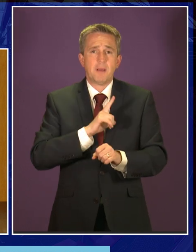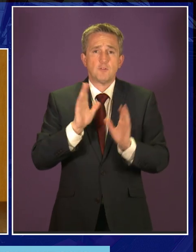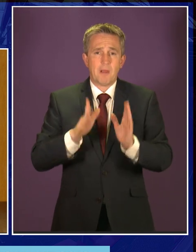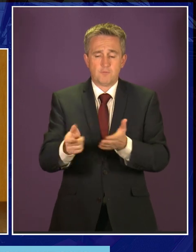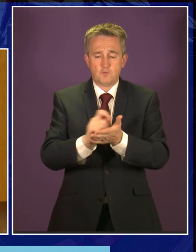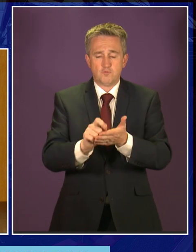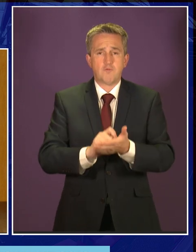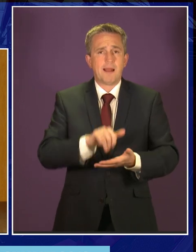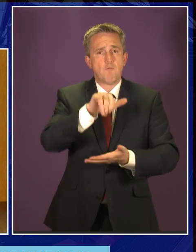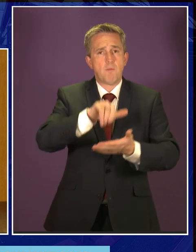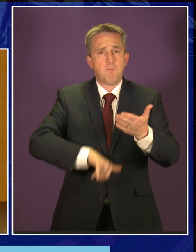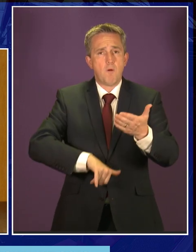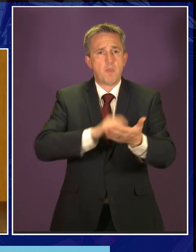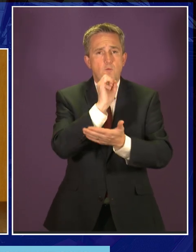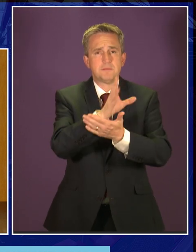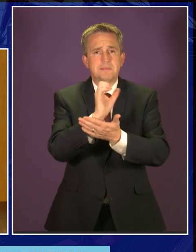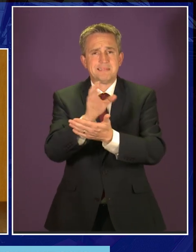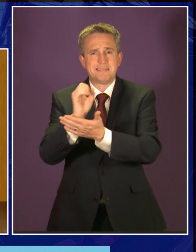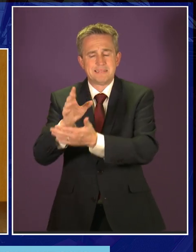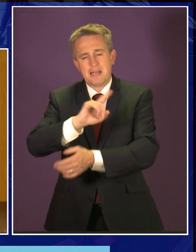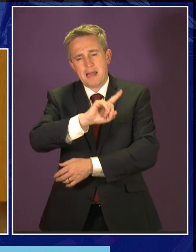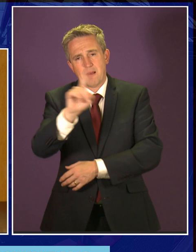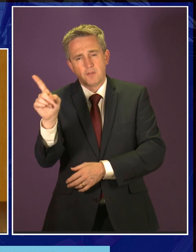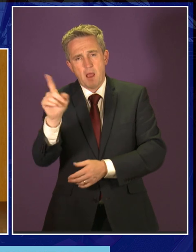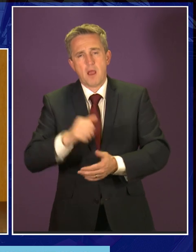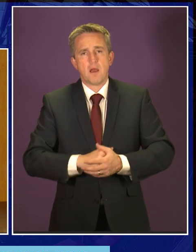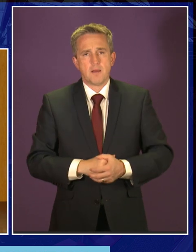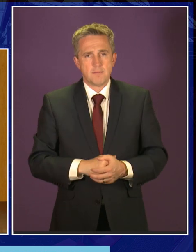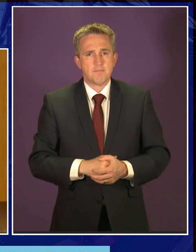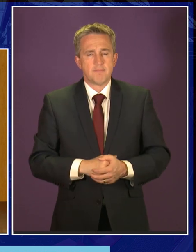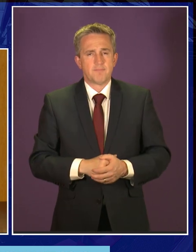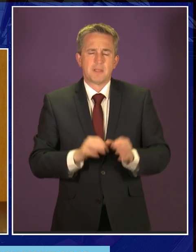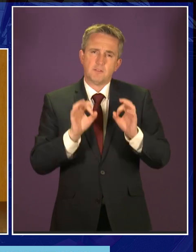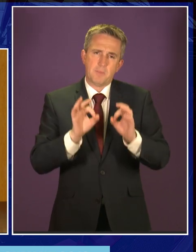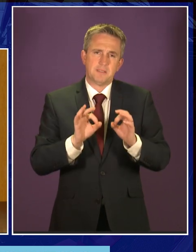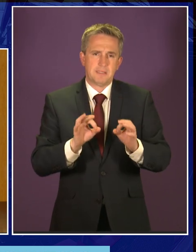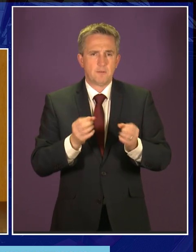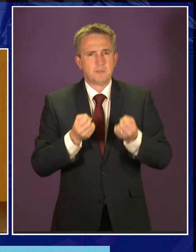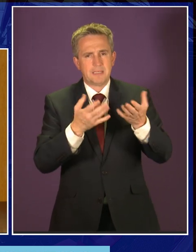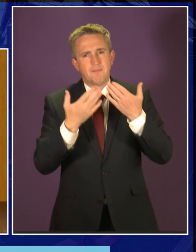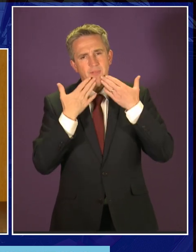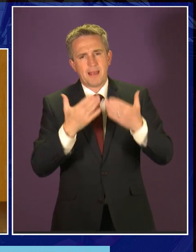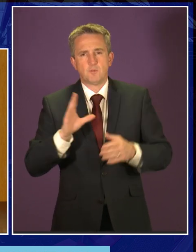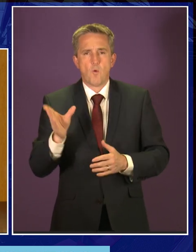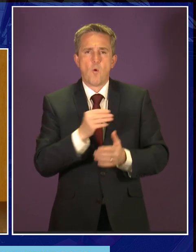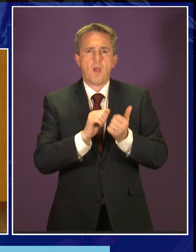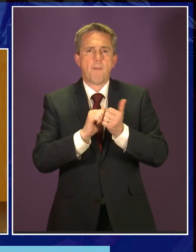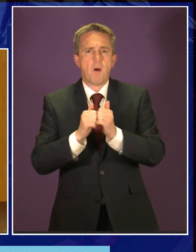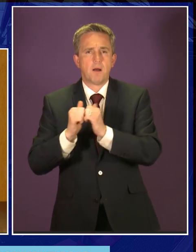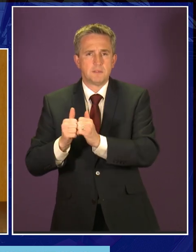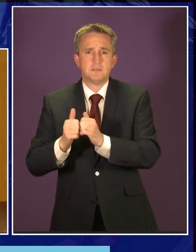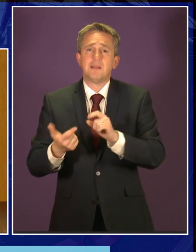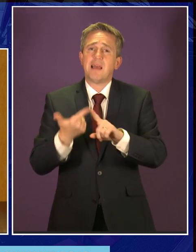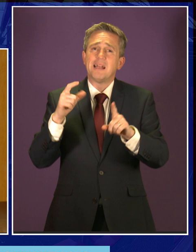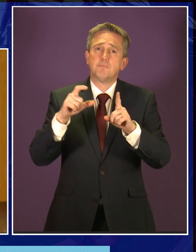a summit report for you to read in due course. And now, especially thanks to our partners. I would like to thank